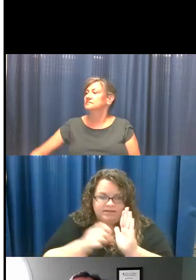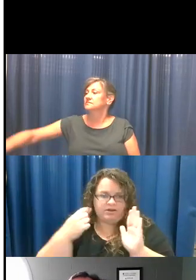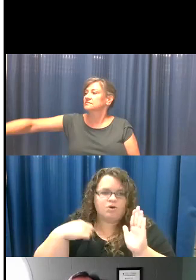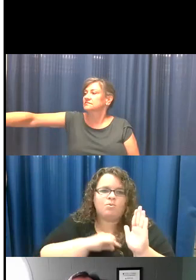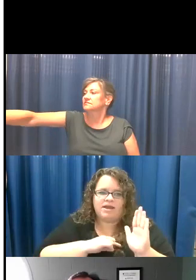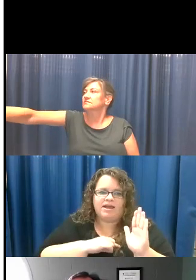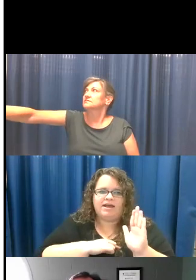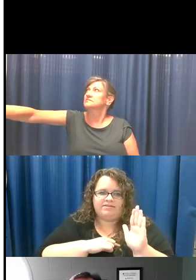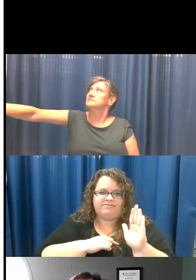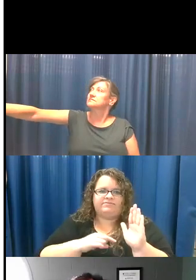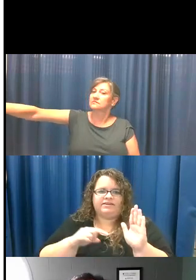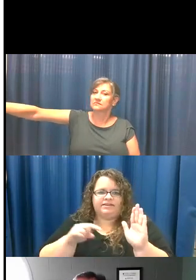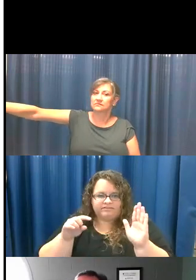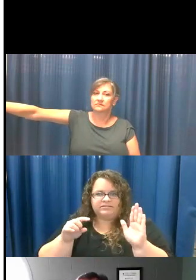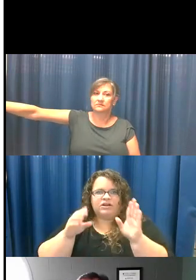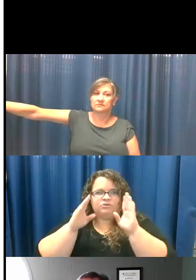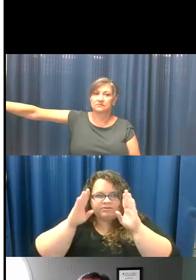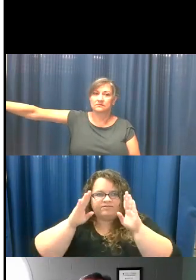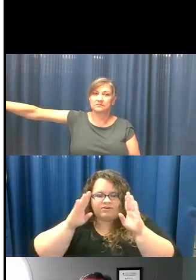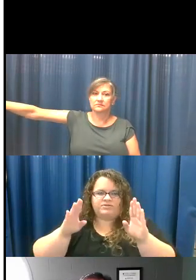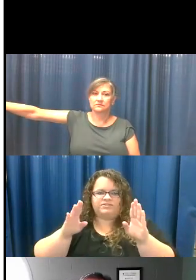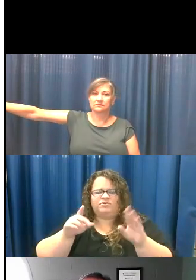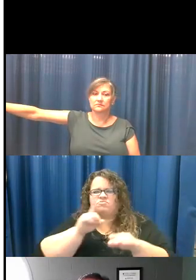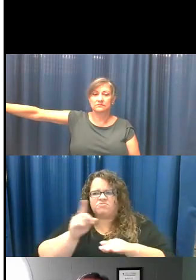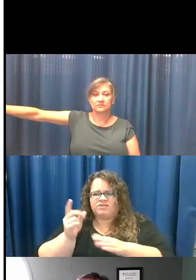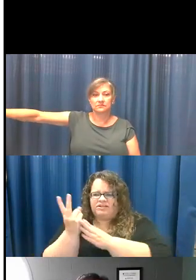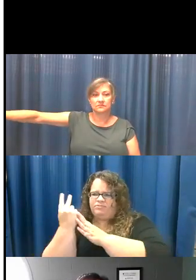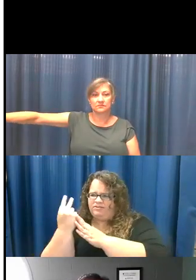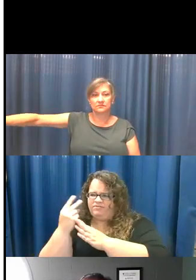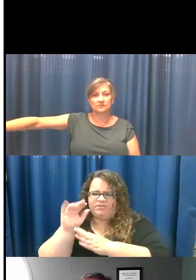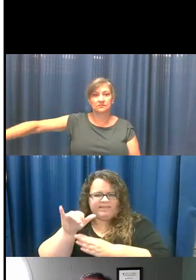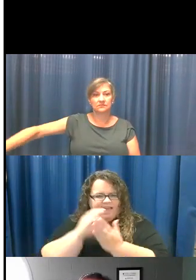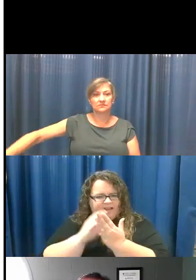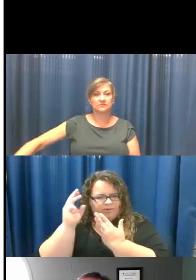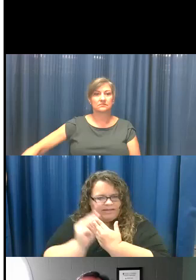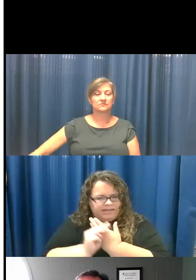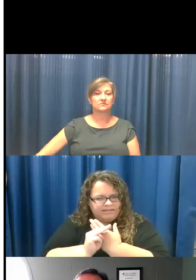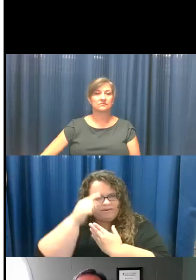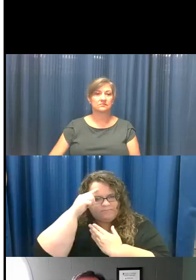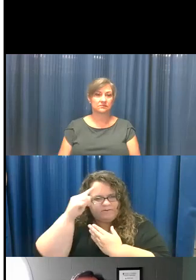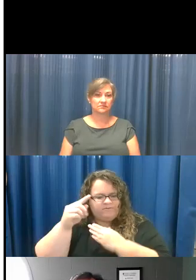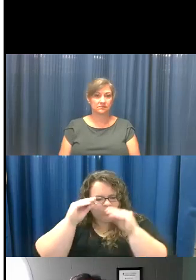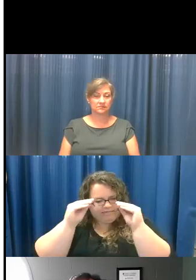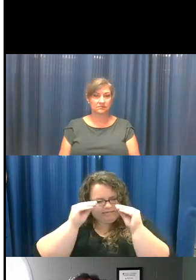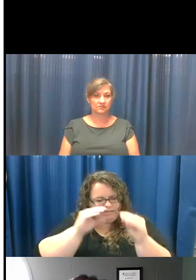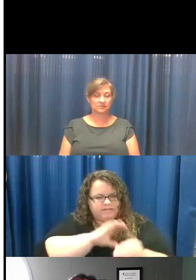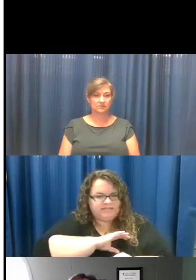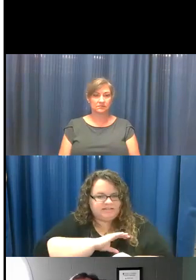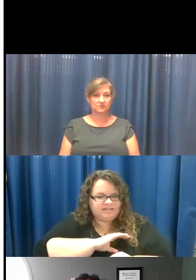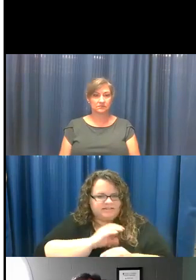on around really reviewing that curriculum and making sure that it is culturally